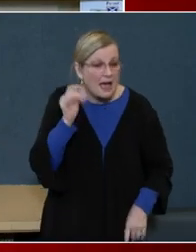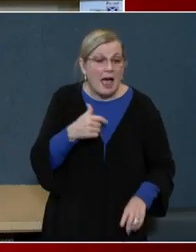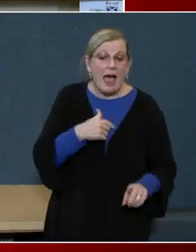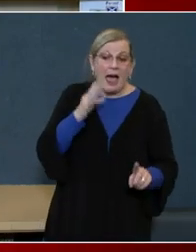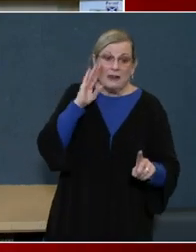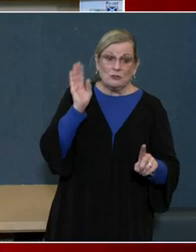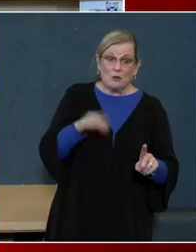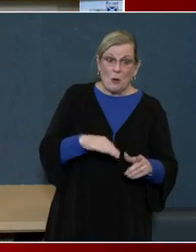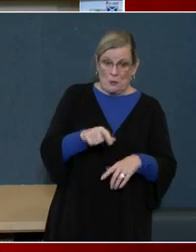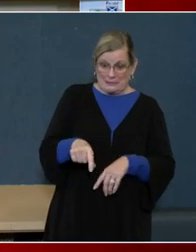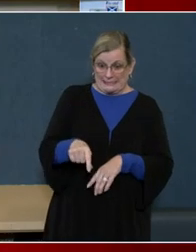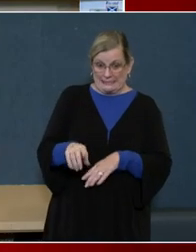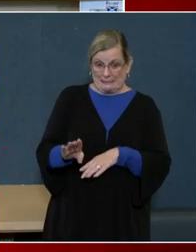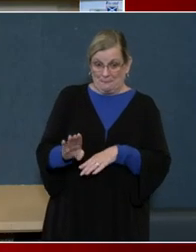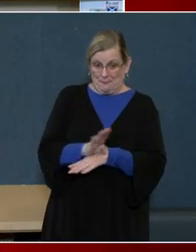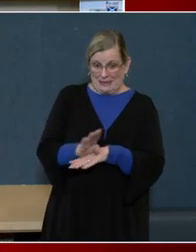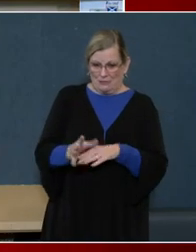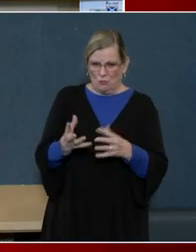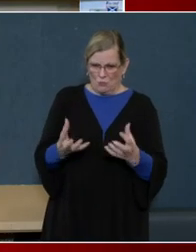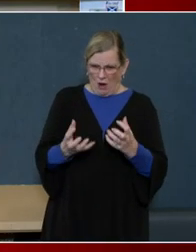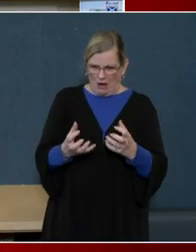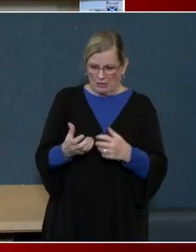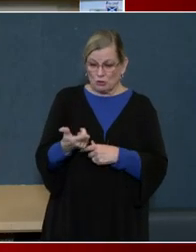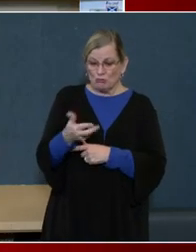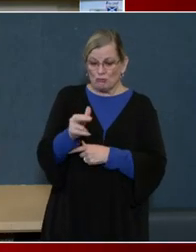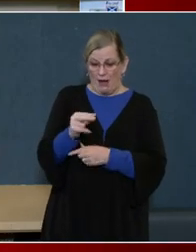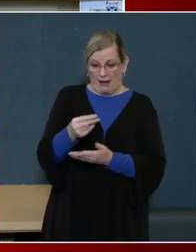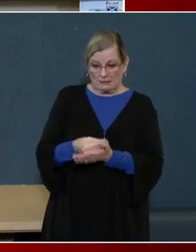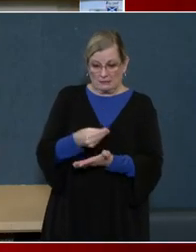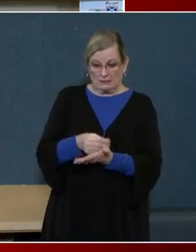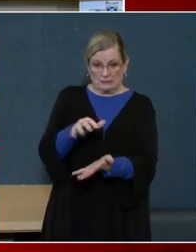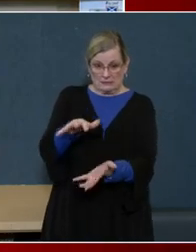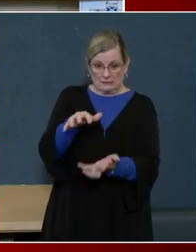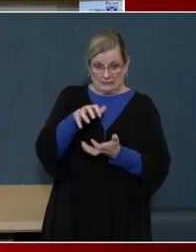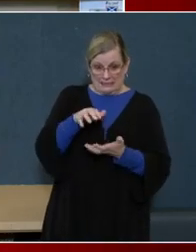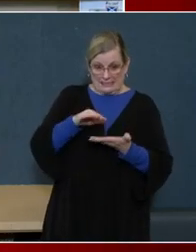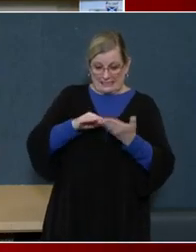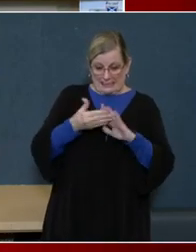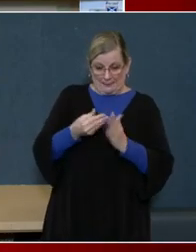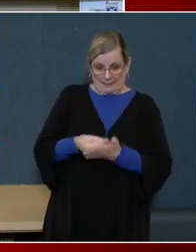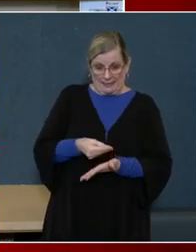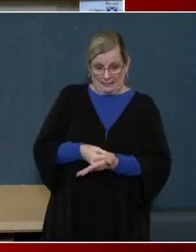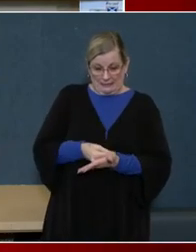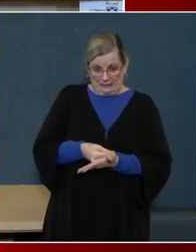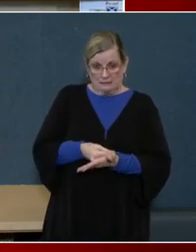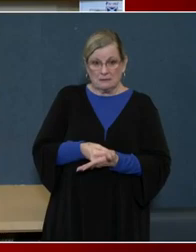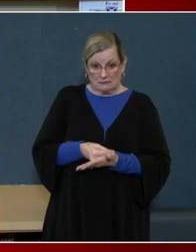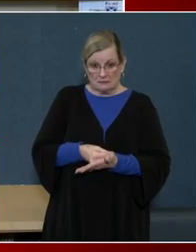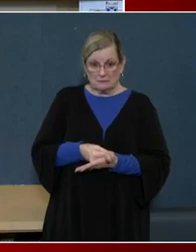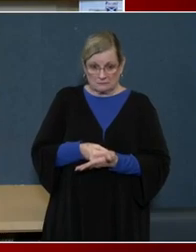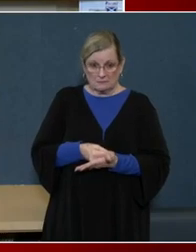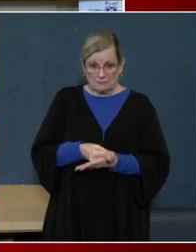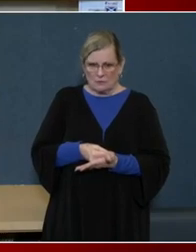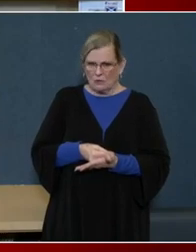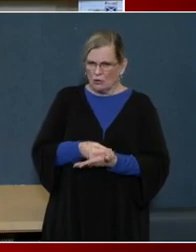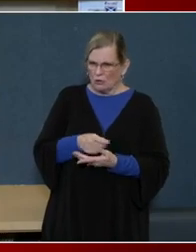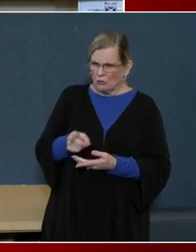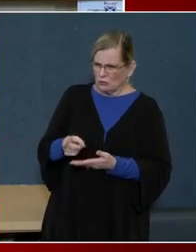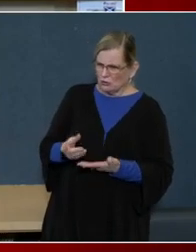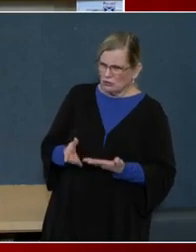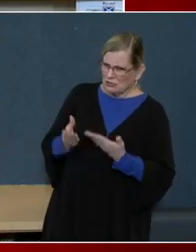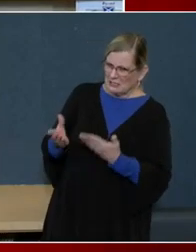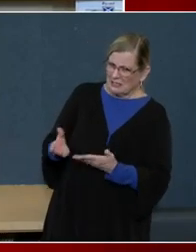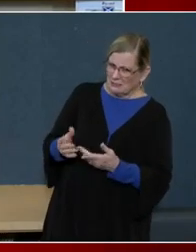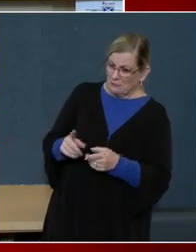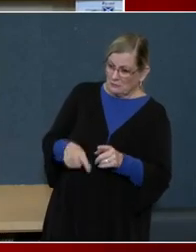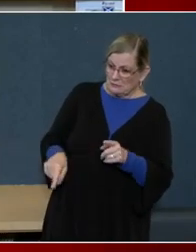looking for grants or looking for city money. So is there a reason or is there a strategy behind that? Are you that? Suggesting that constituent